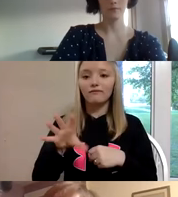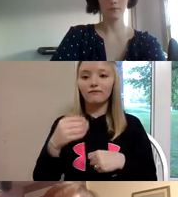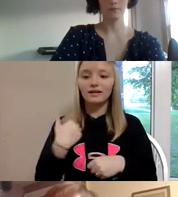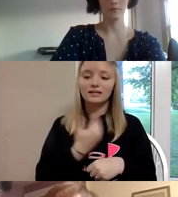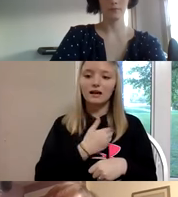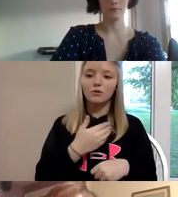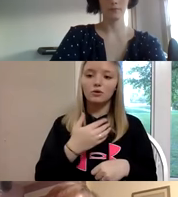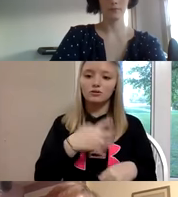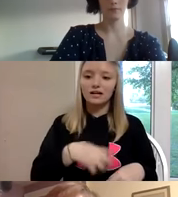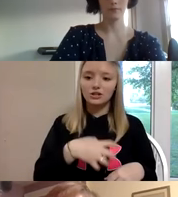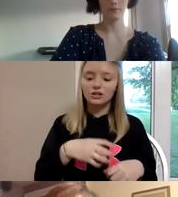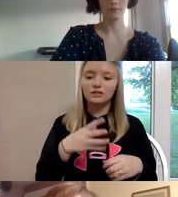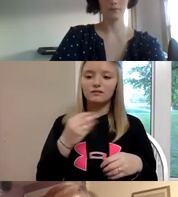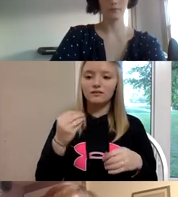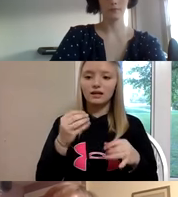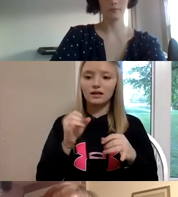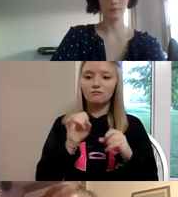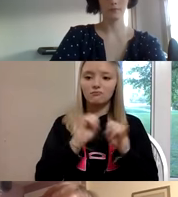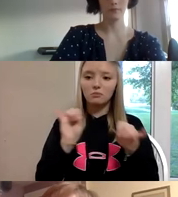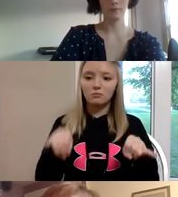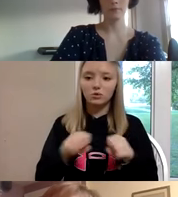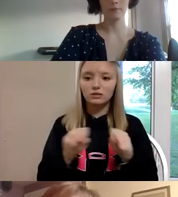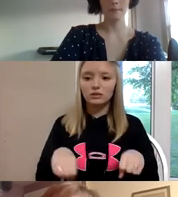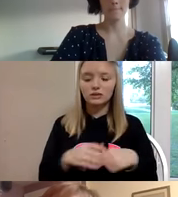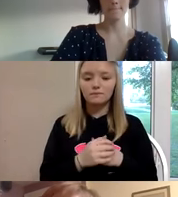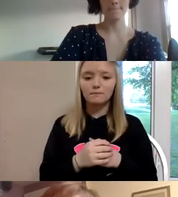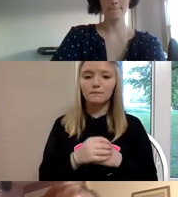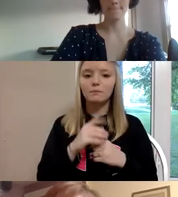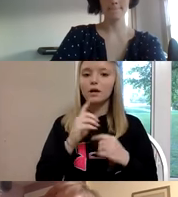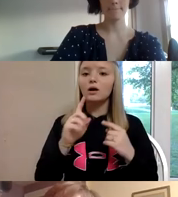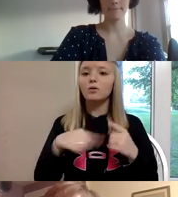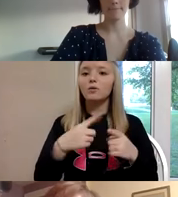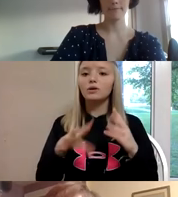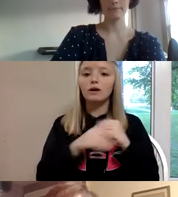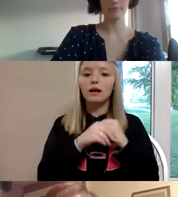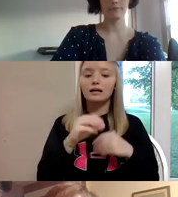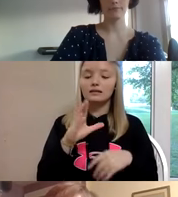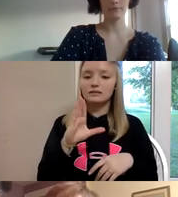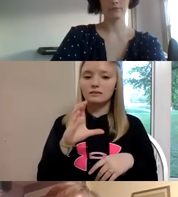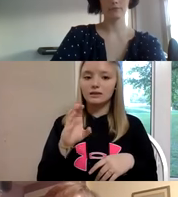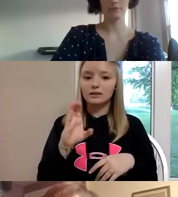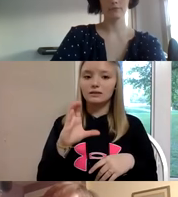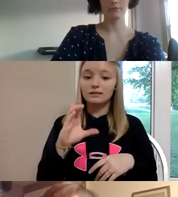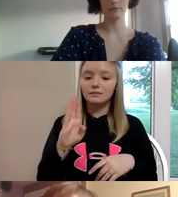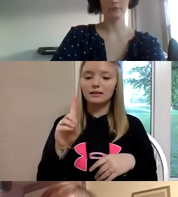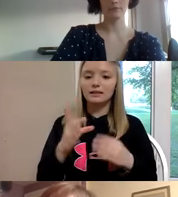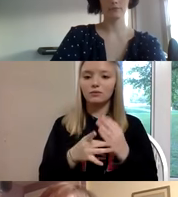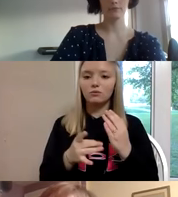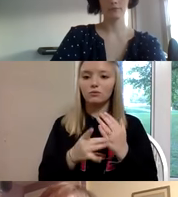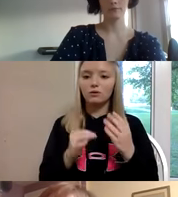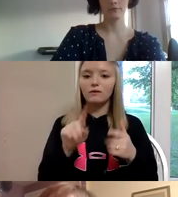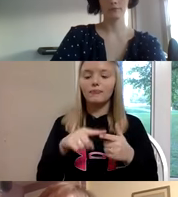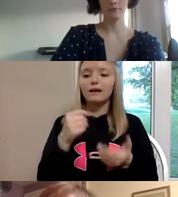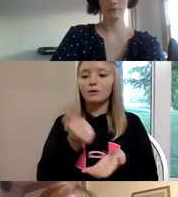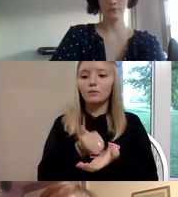immune system. But when you're adding CBD oil to it, then it can just help